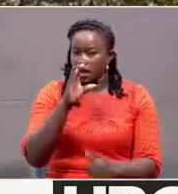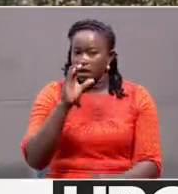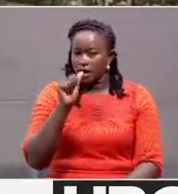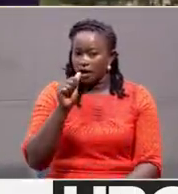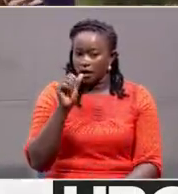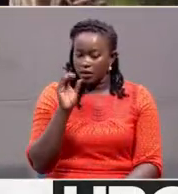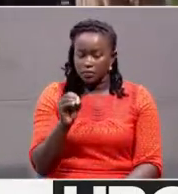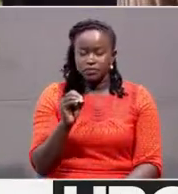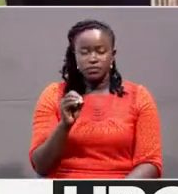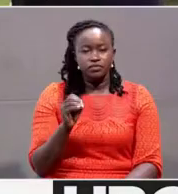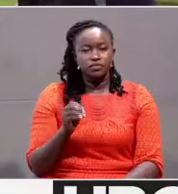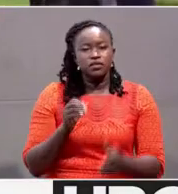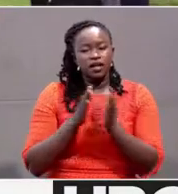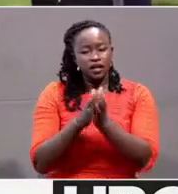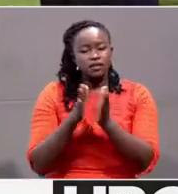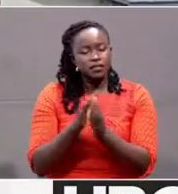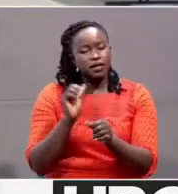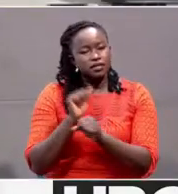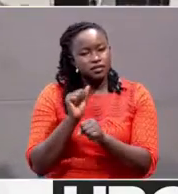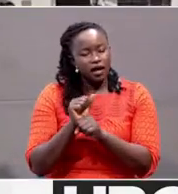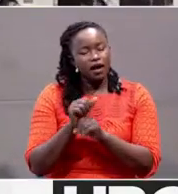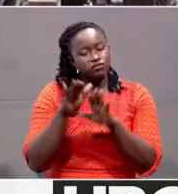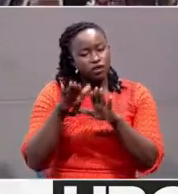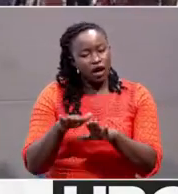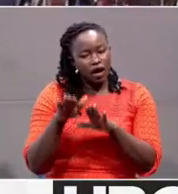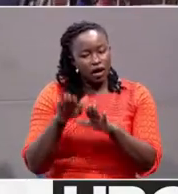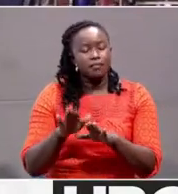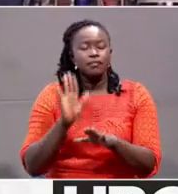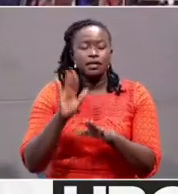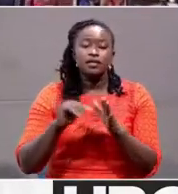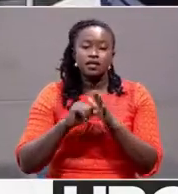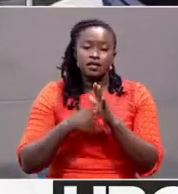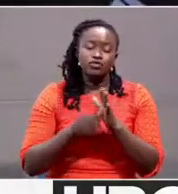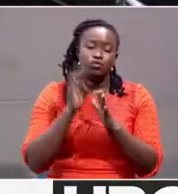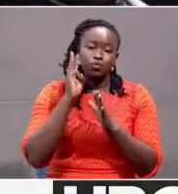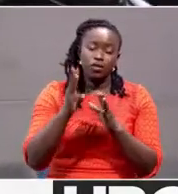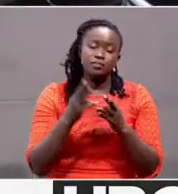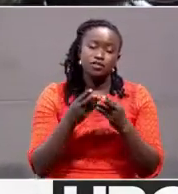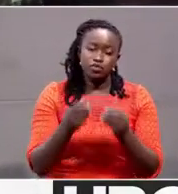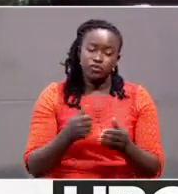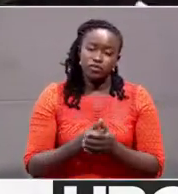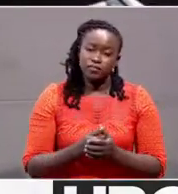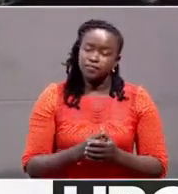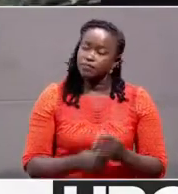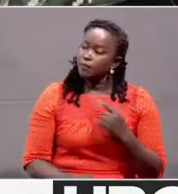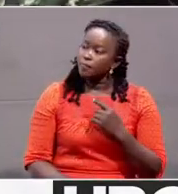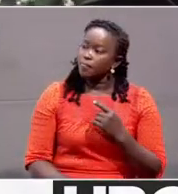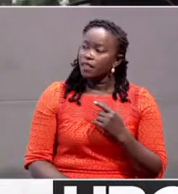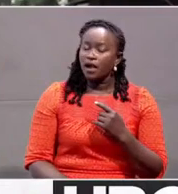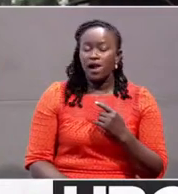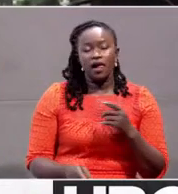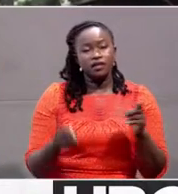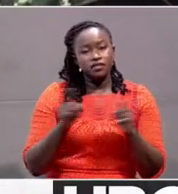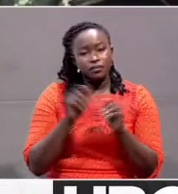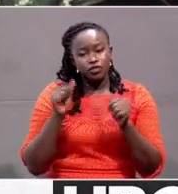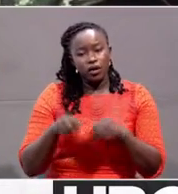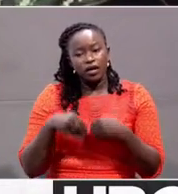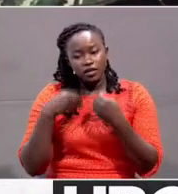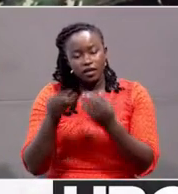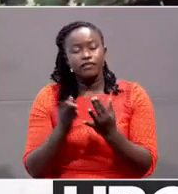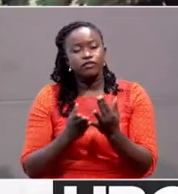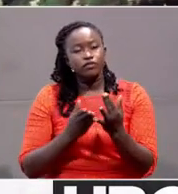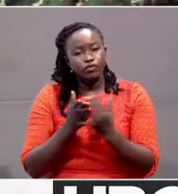administrative officer, told the workers to be calm as their issues are being handled. You give it to him through your